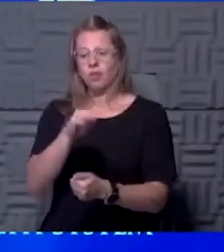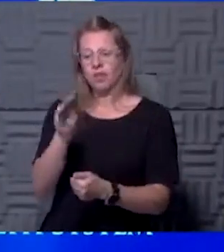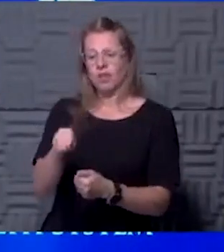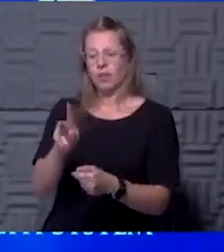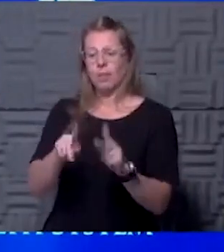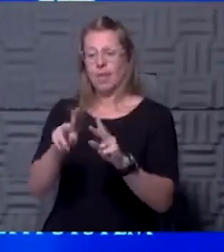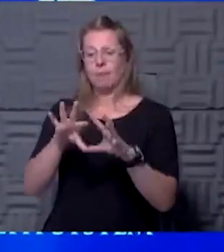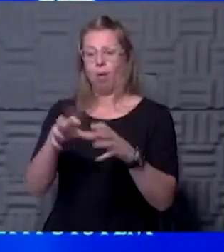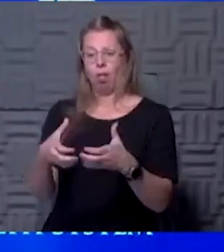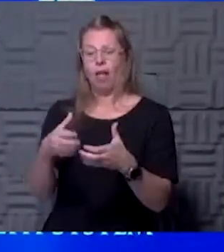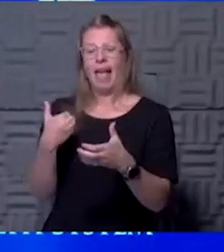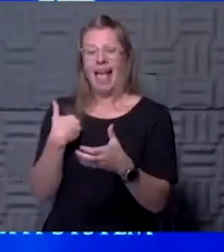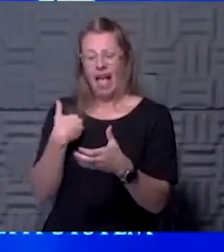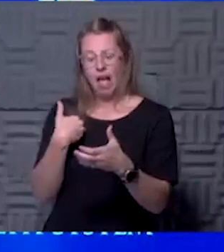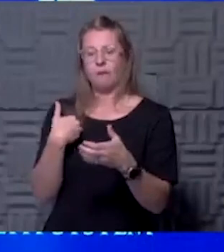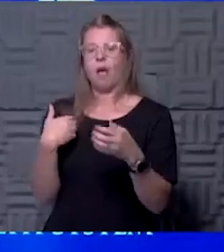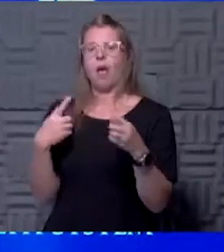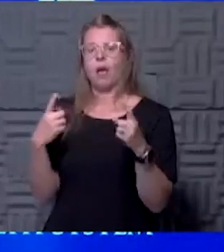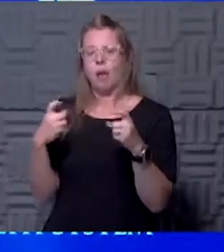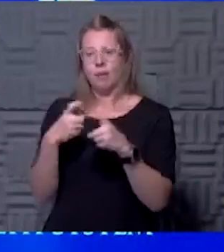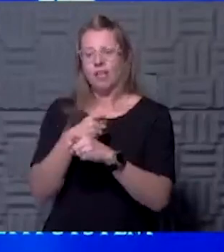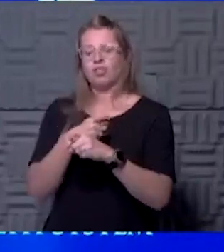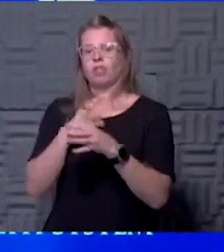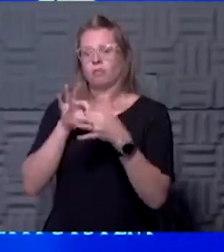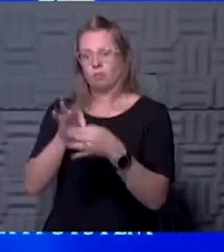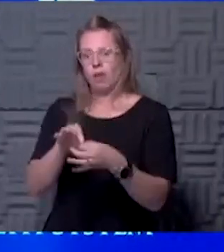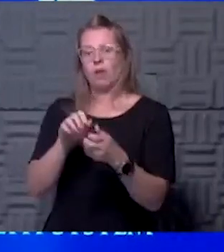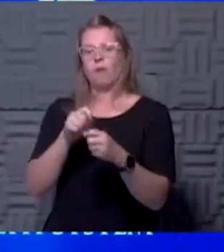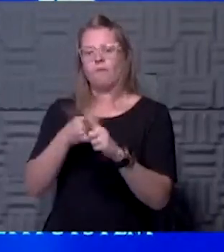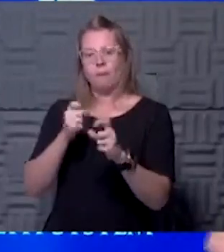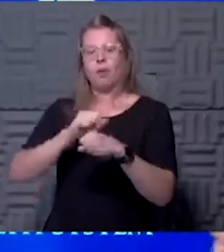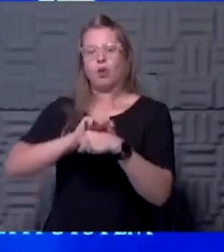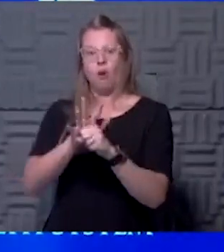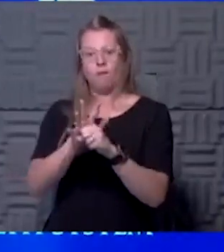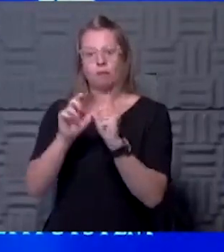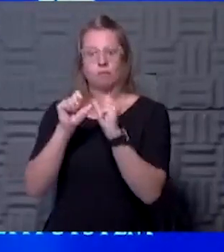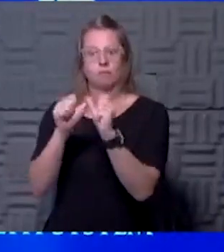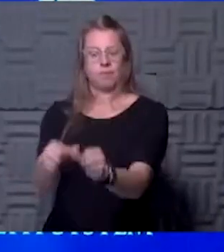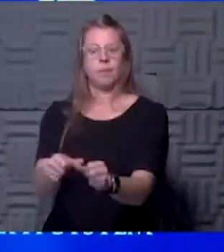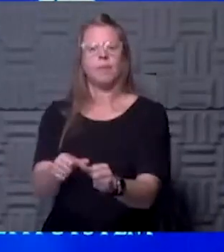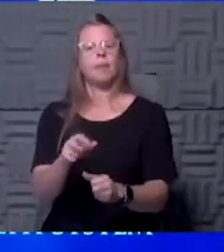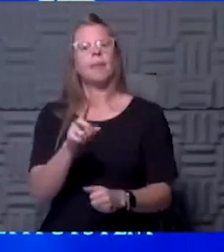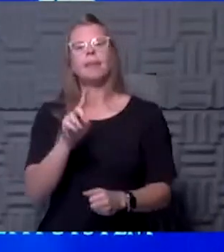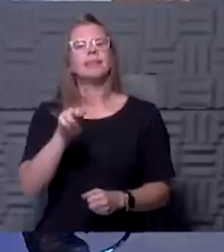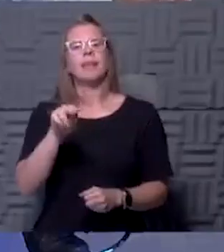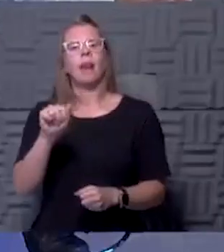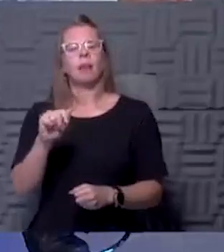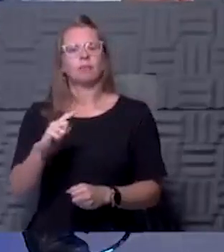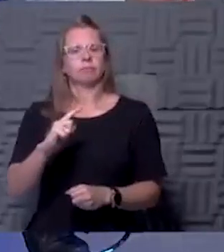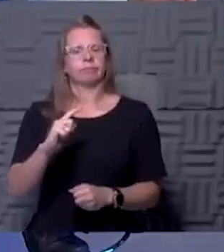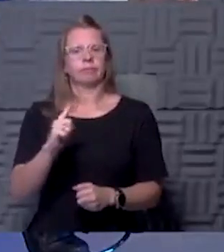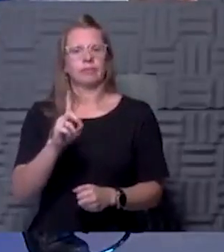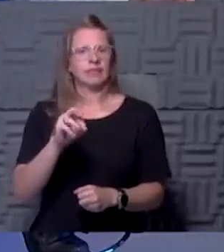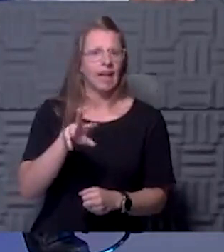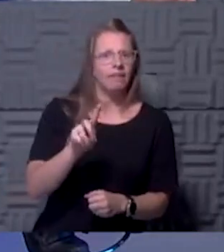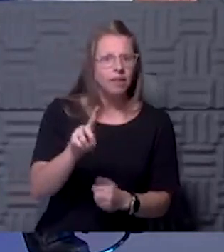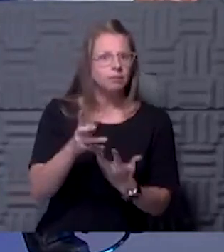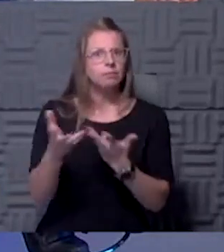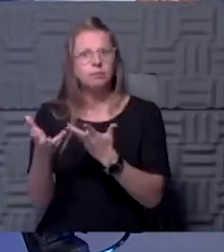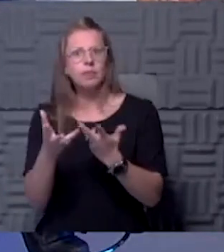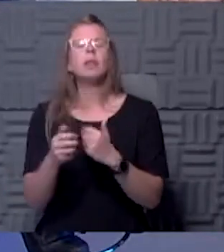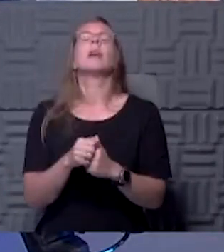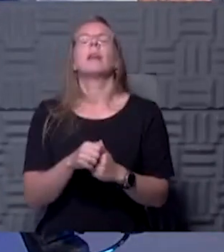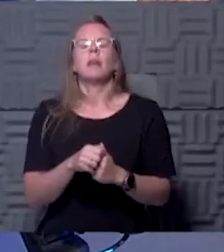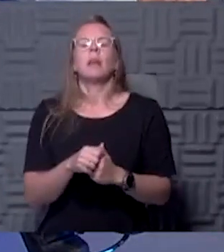have long-term complications from COVID? Great question, David. Let's talk to you and Dana. What do you think about that, long-term complications? Yeah, so I